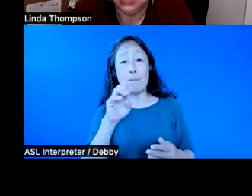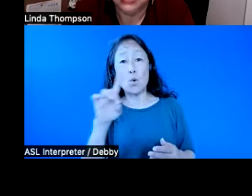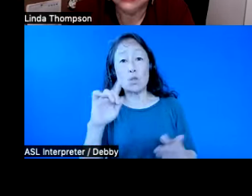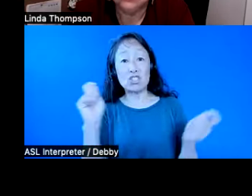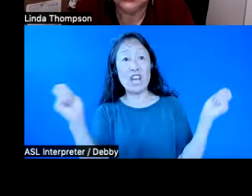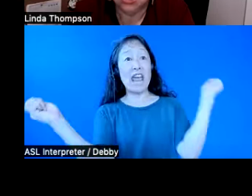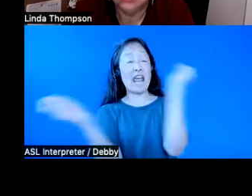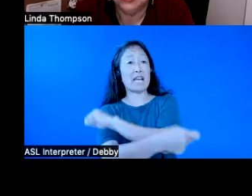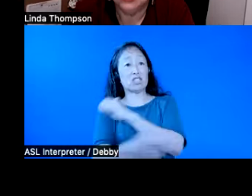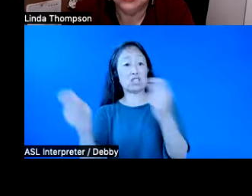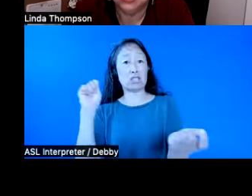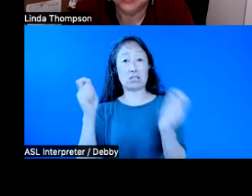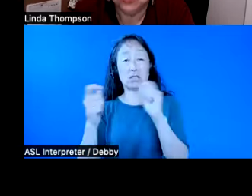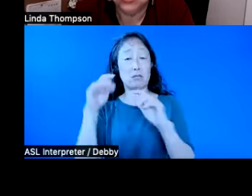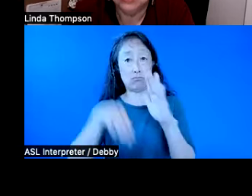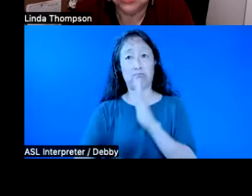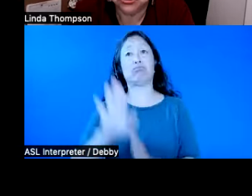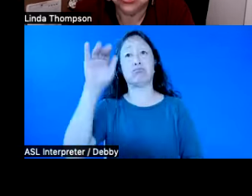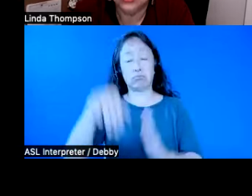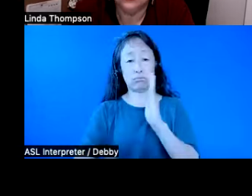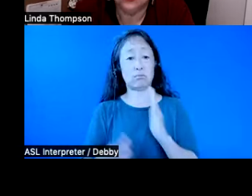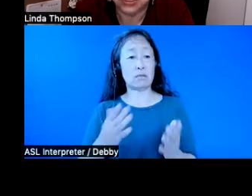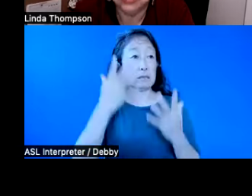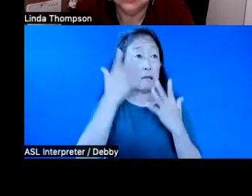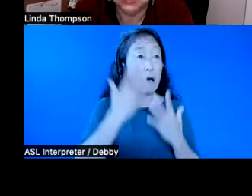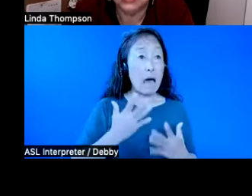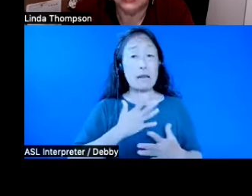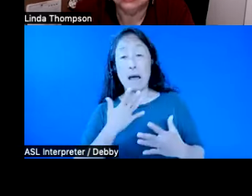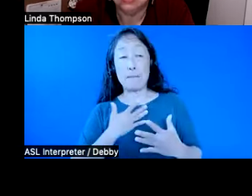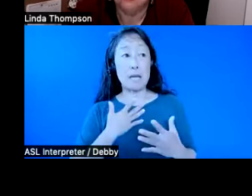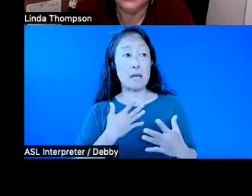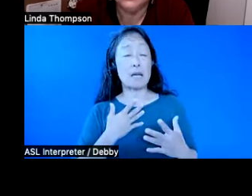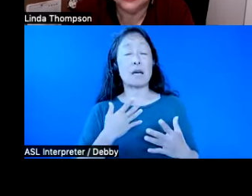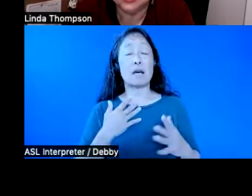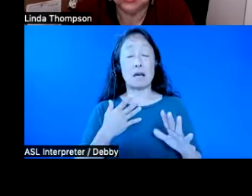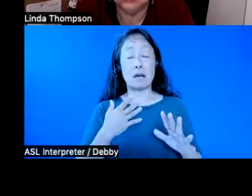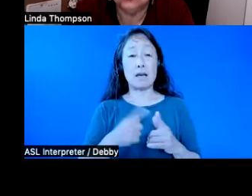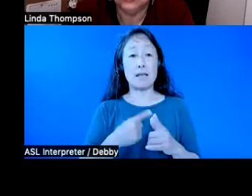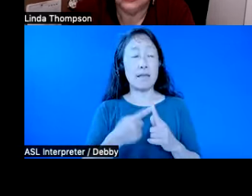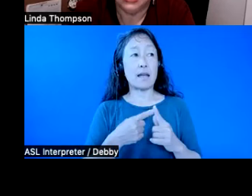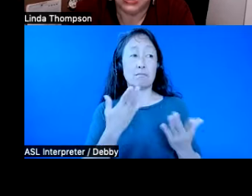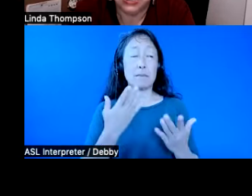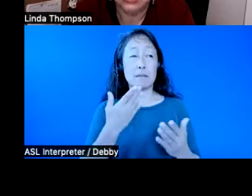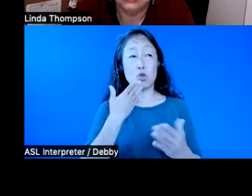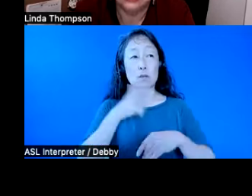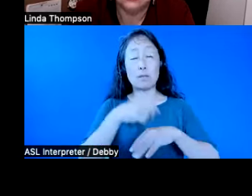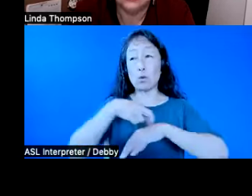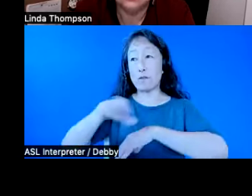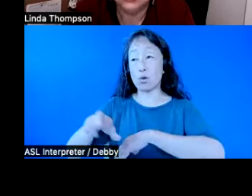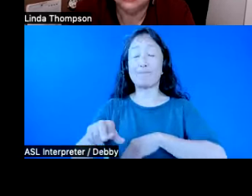And I guess I would talk about it a little bit with them too, that you want them to get the help they deserve.